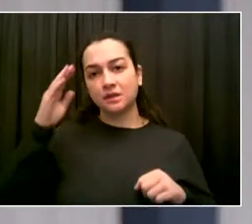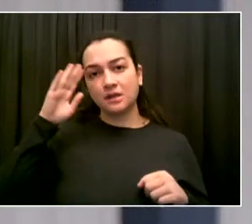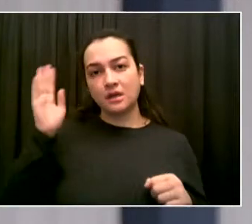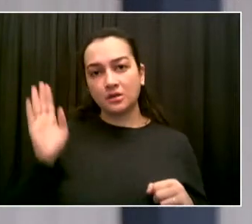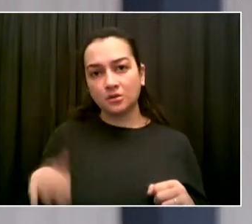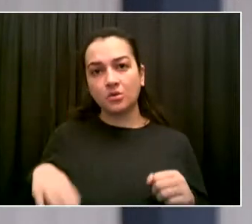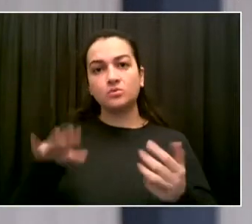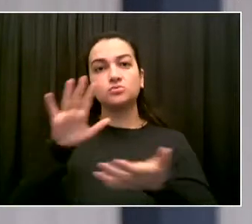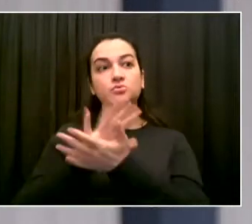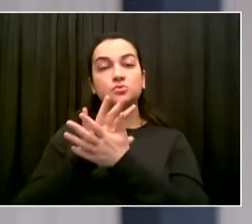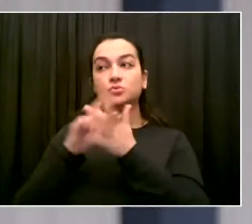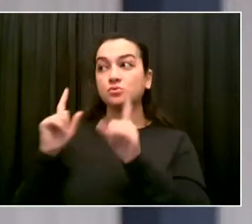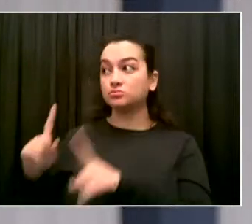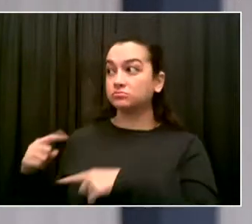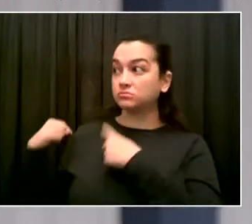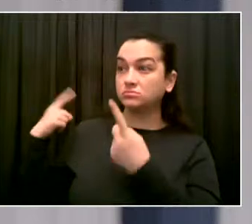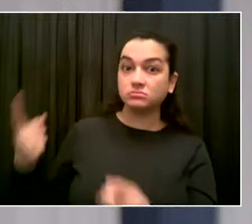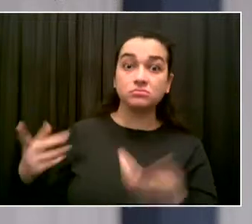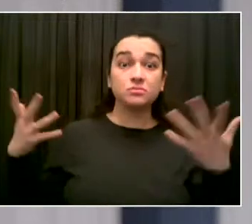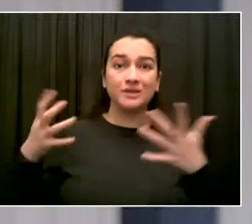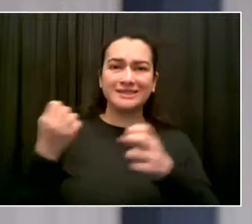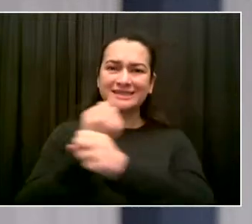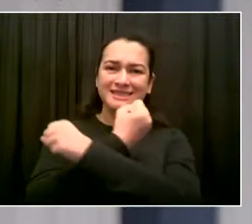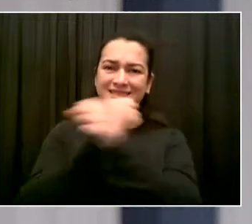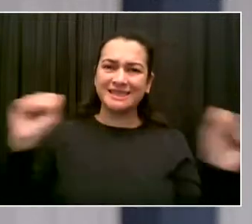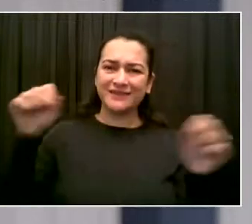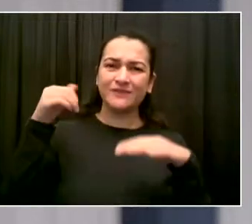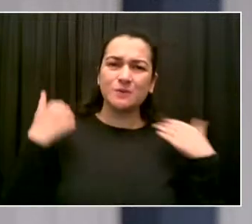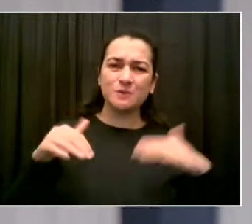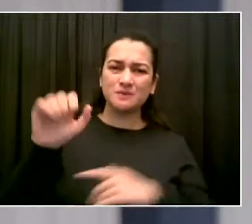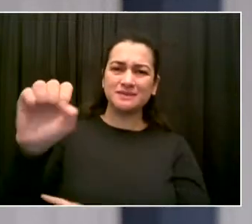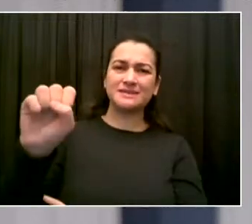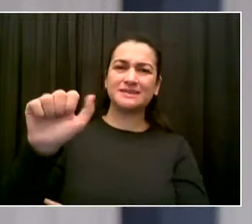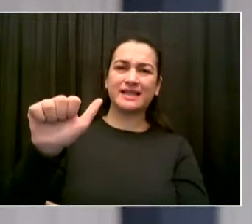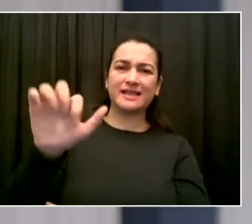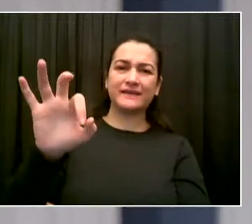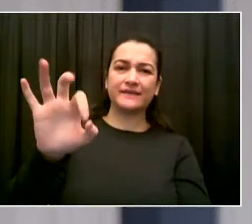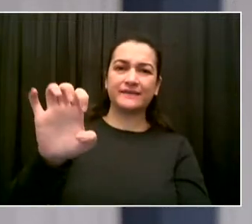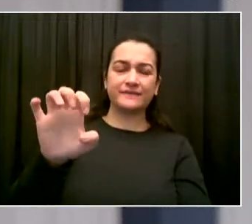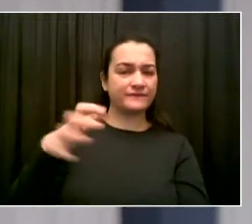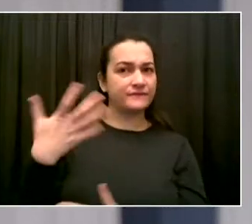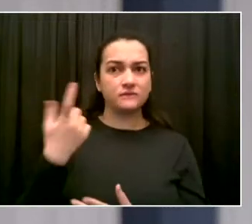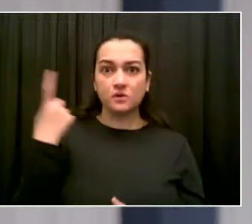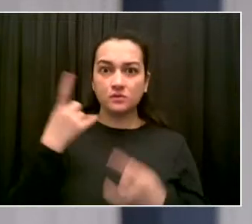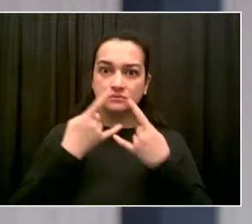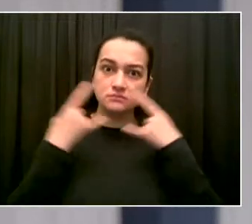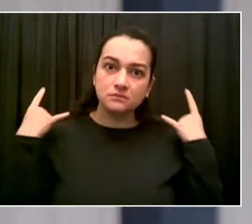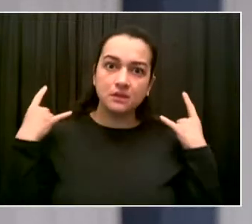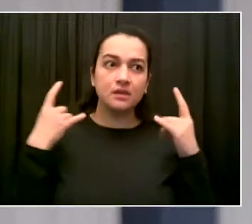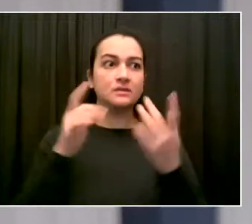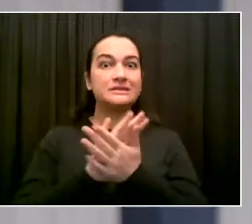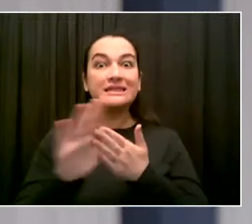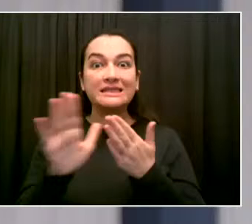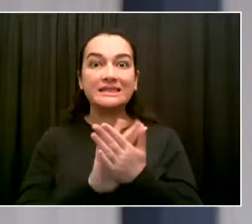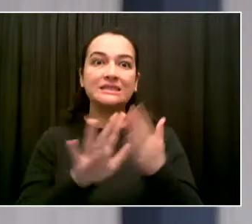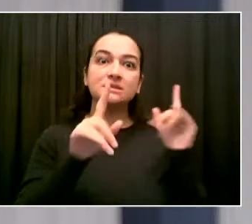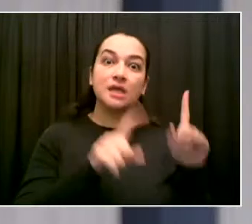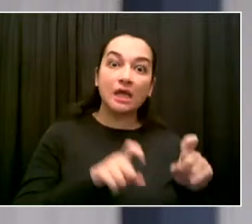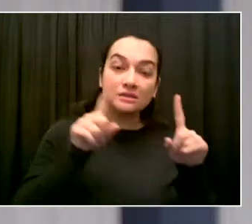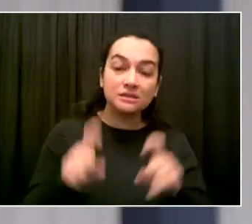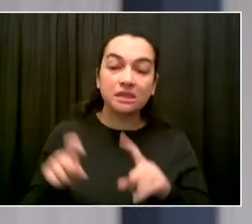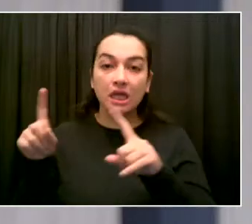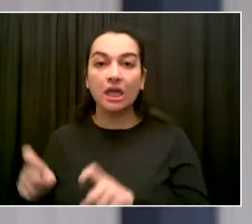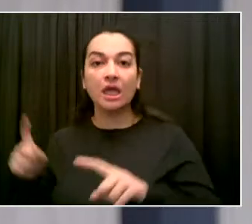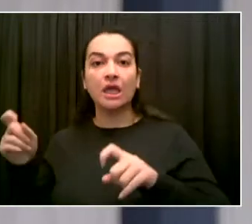are followed, masking, ventilation, distancing, testing, the virus does not spread easily